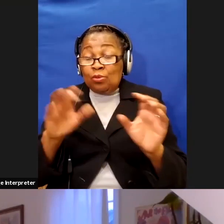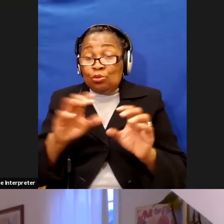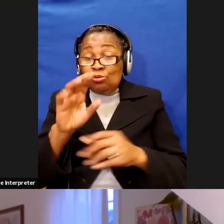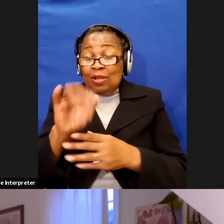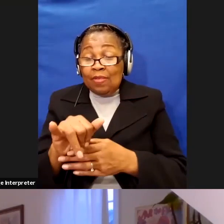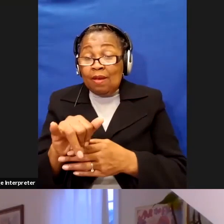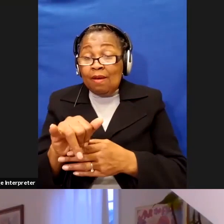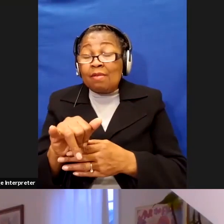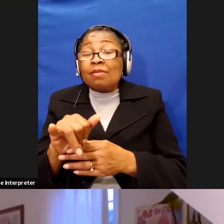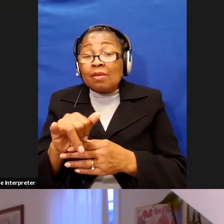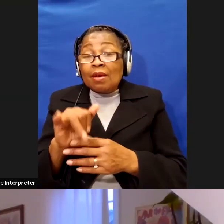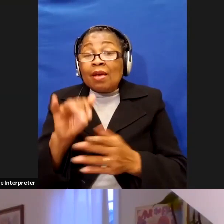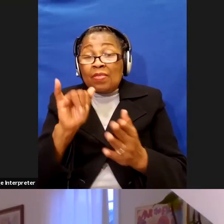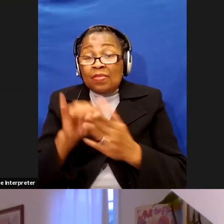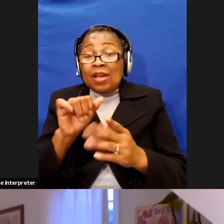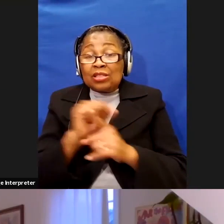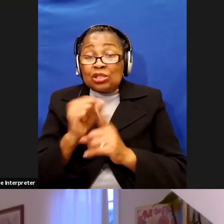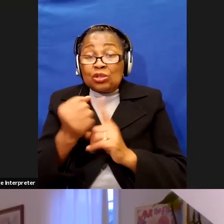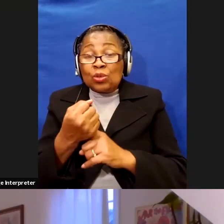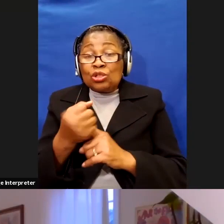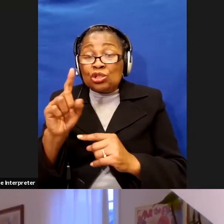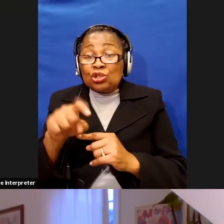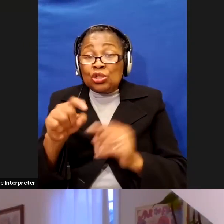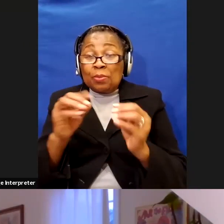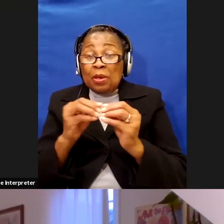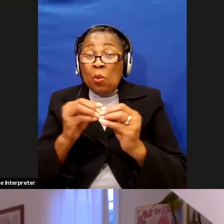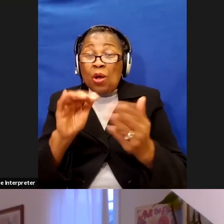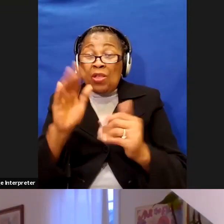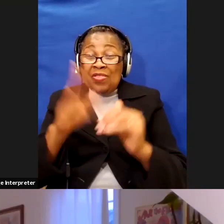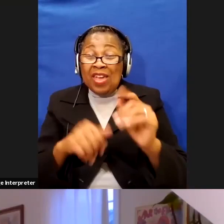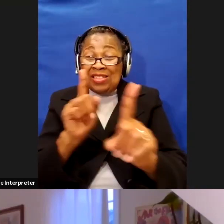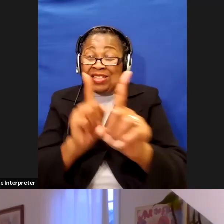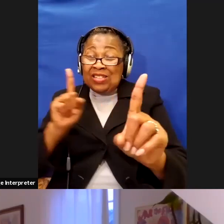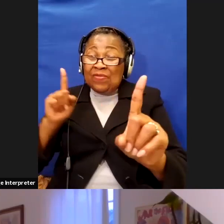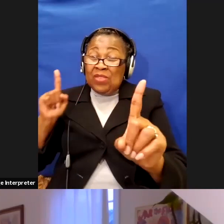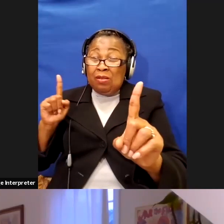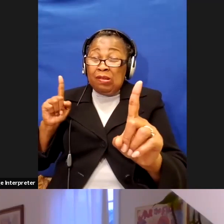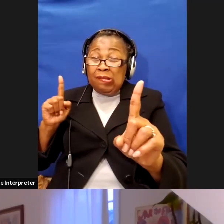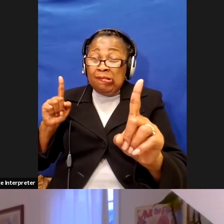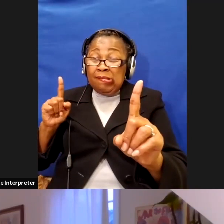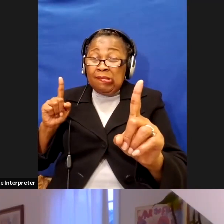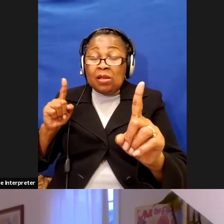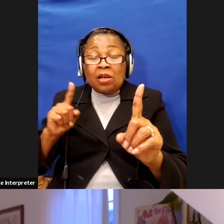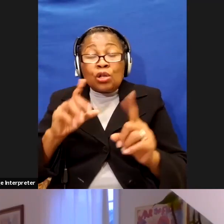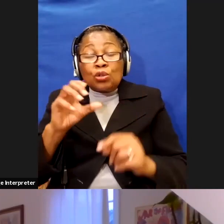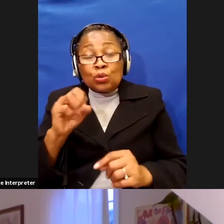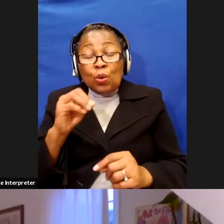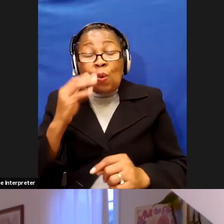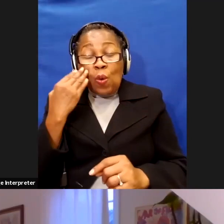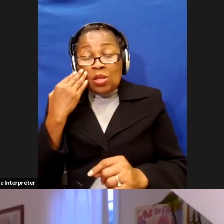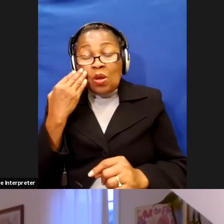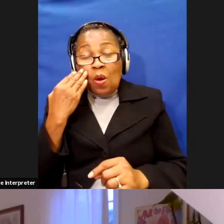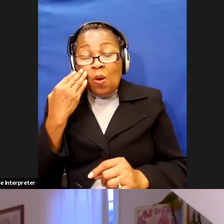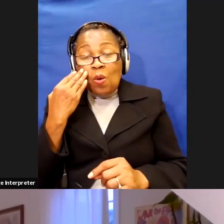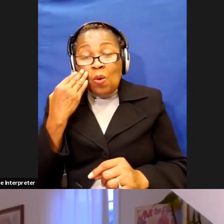And in those situations, you actually should be more than 6 feet away. And so I know